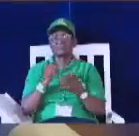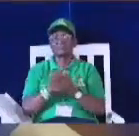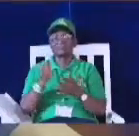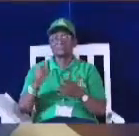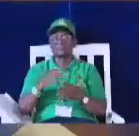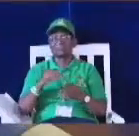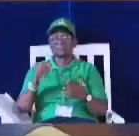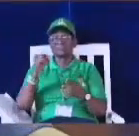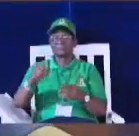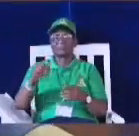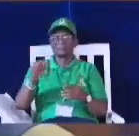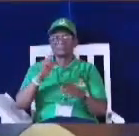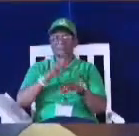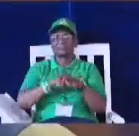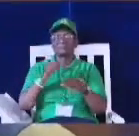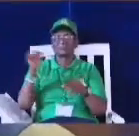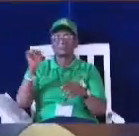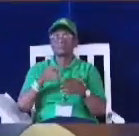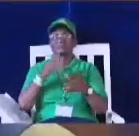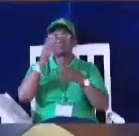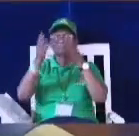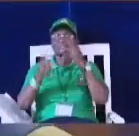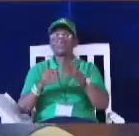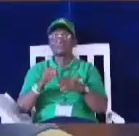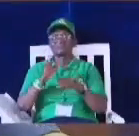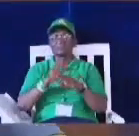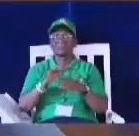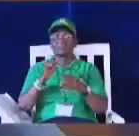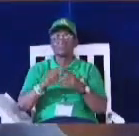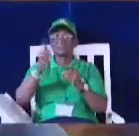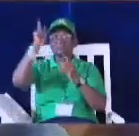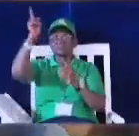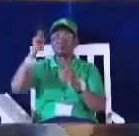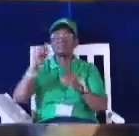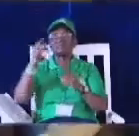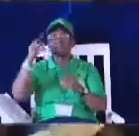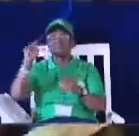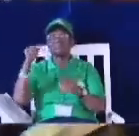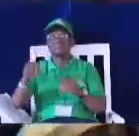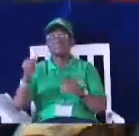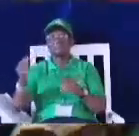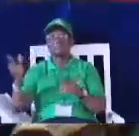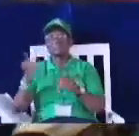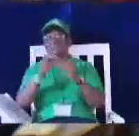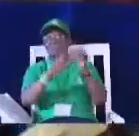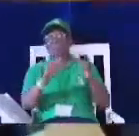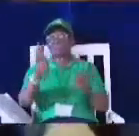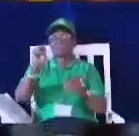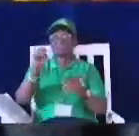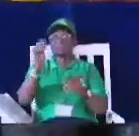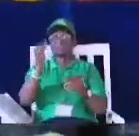And anytime they cry unto you for anything, answer them by fire.